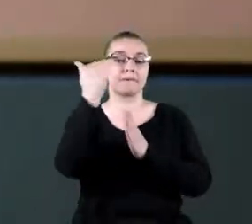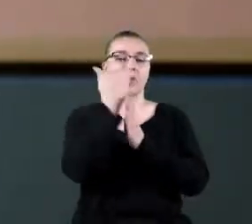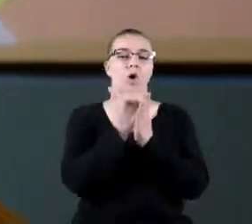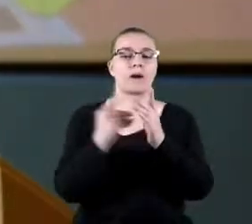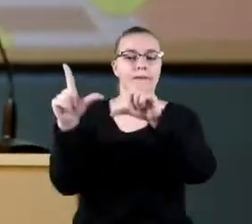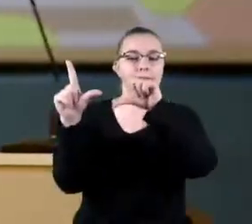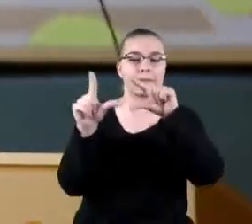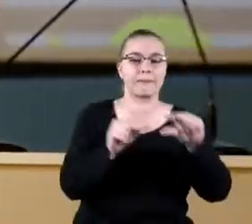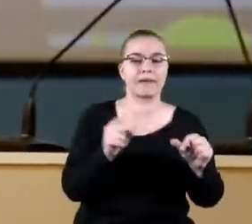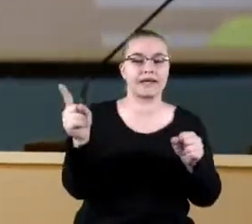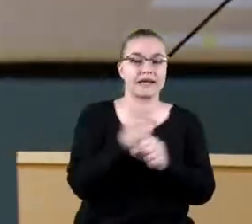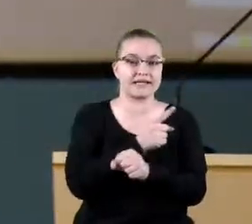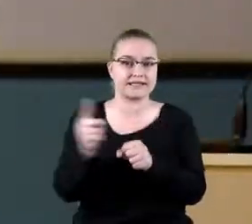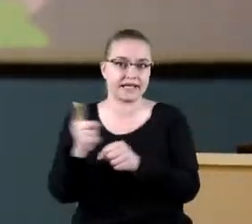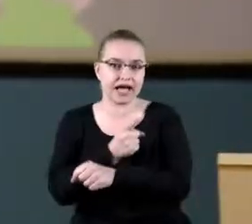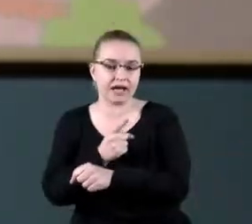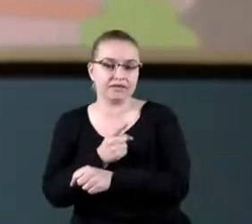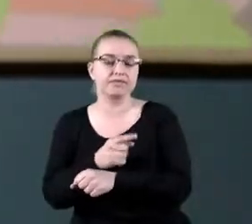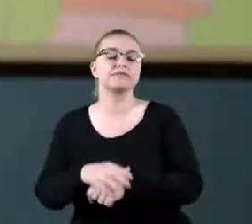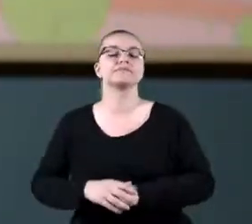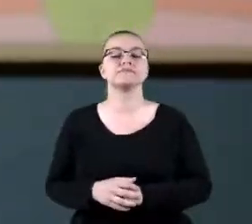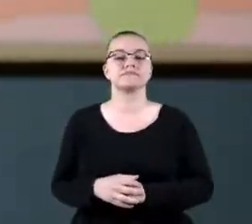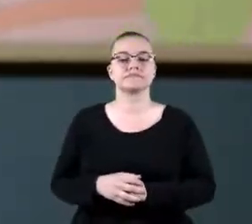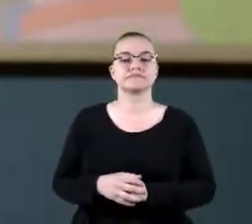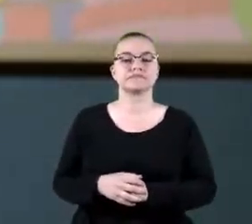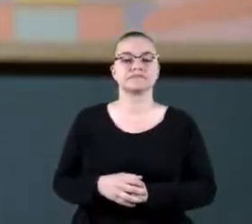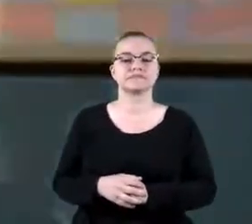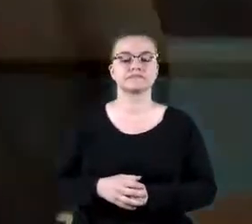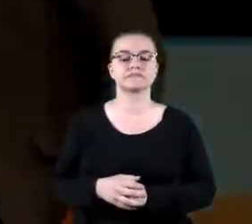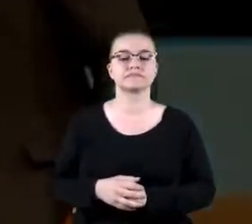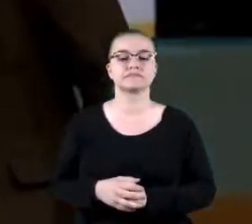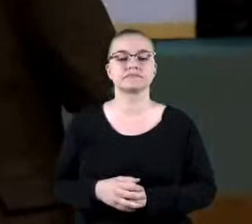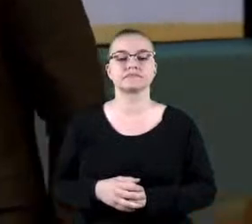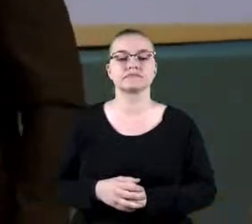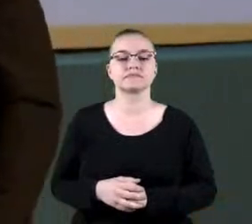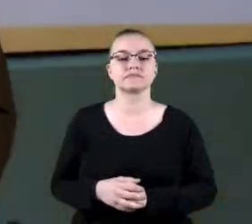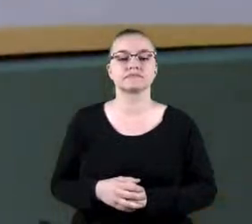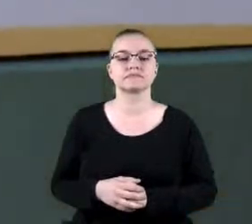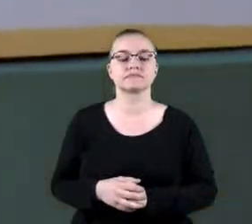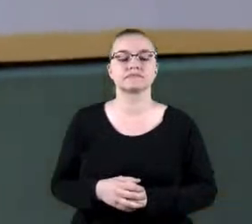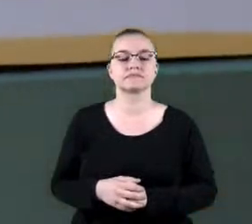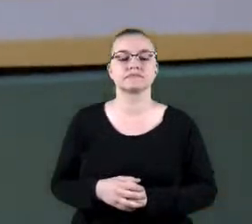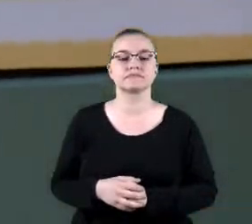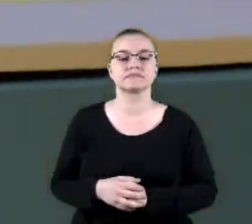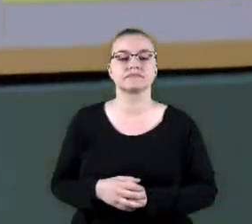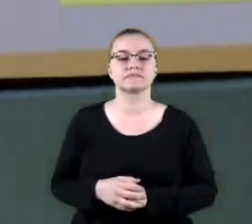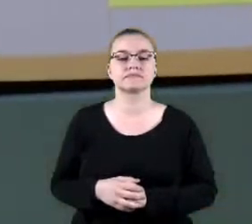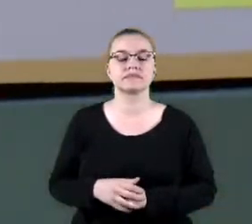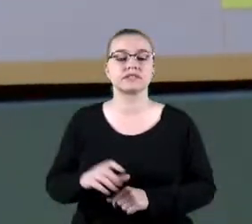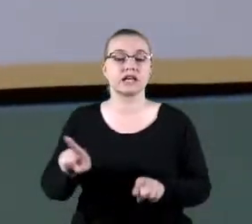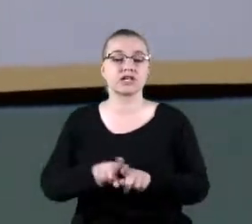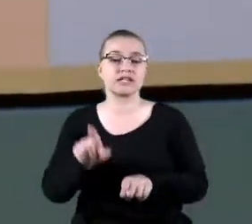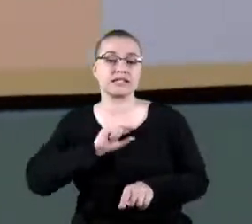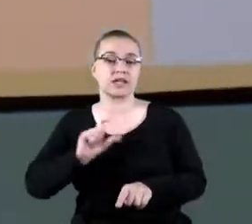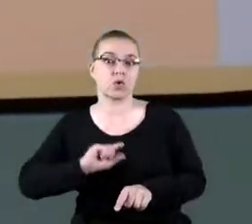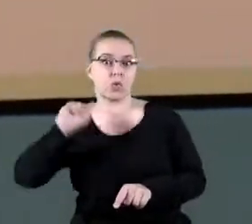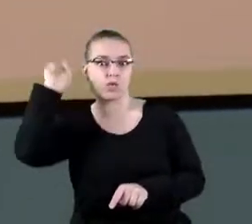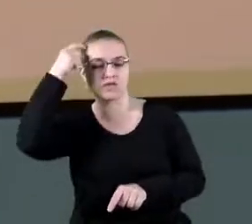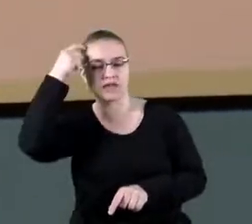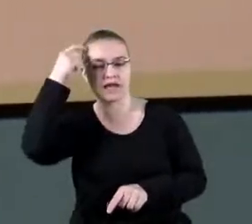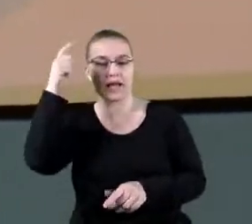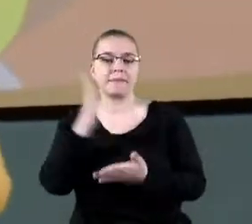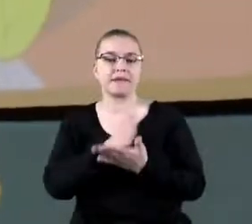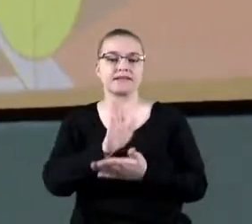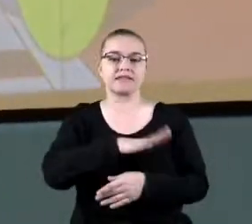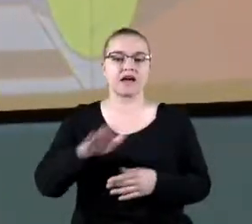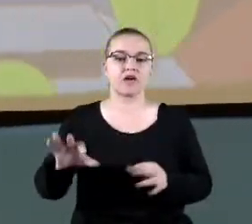And Mr. Walter Kotte, Special Representative of IFRC, Secretary General, International Federation of Red Cross and Red Crescent Societies.